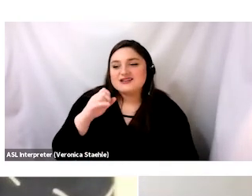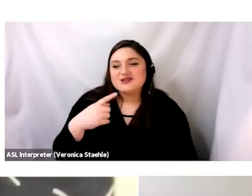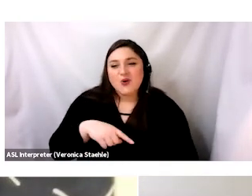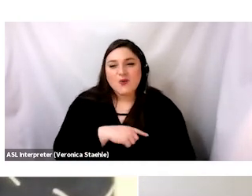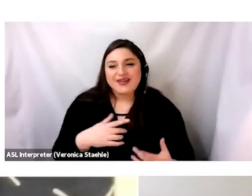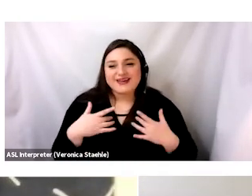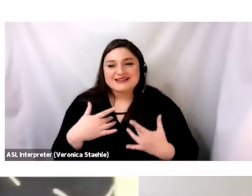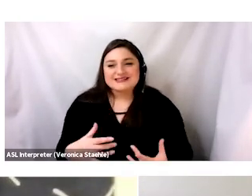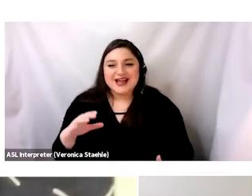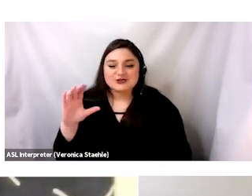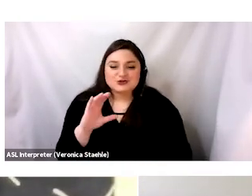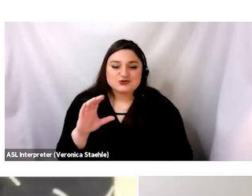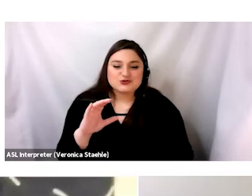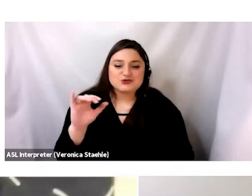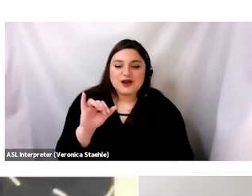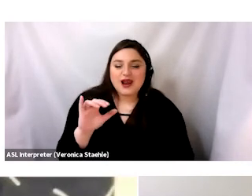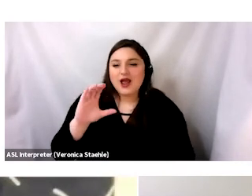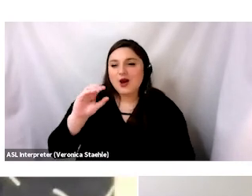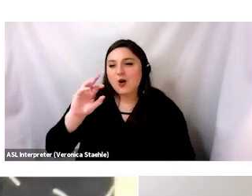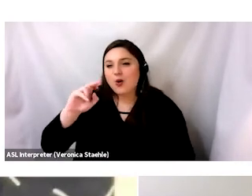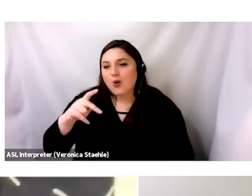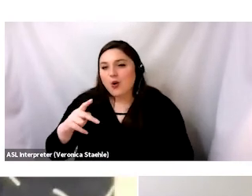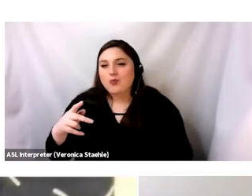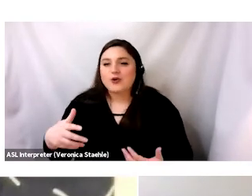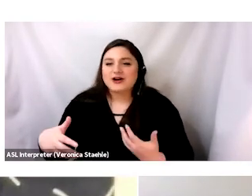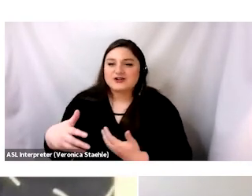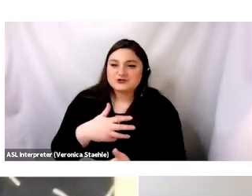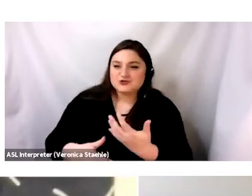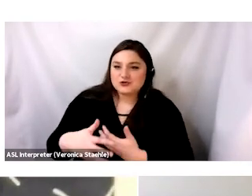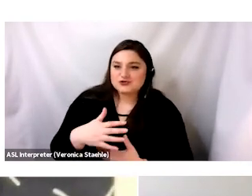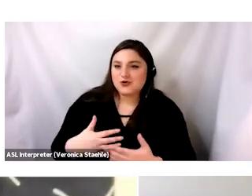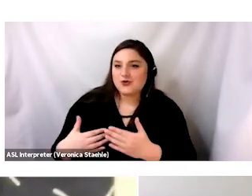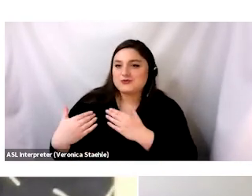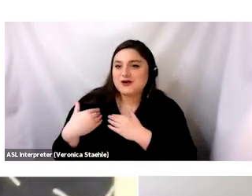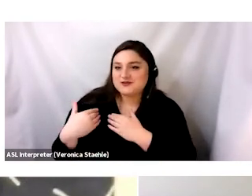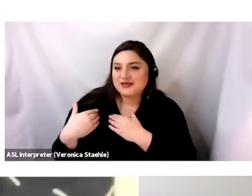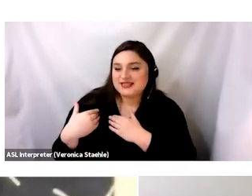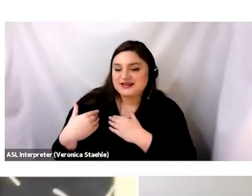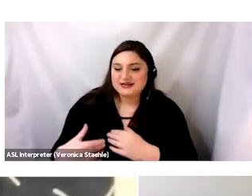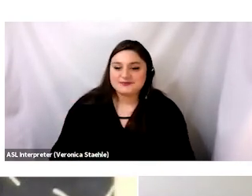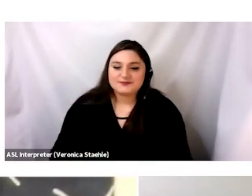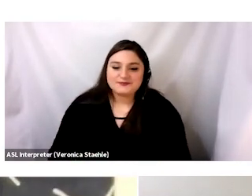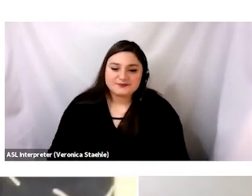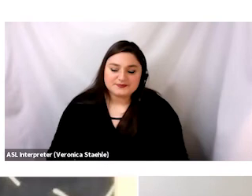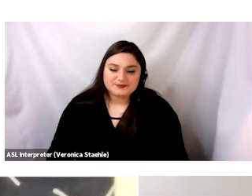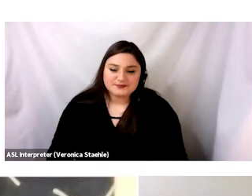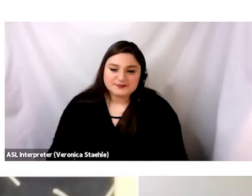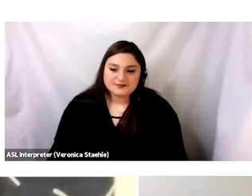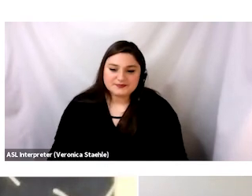we typically do like a corporate social responsibility effort or a green